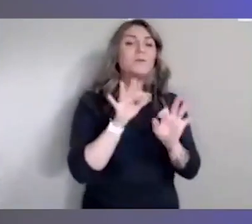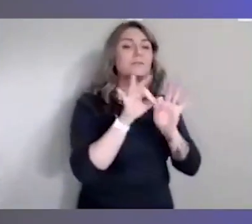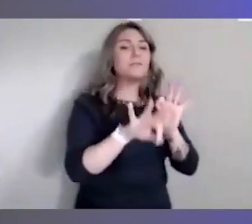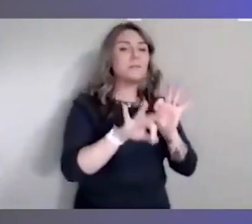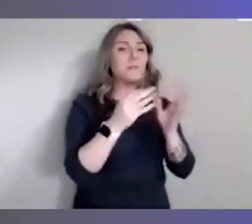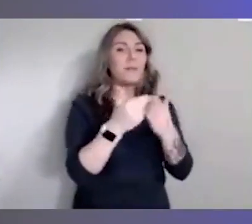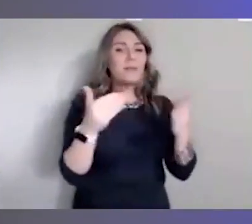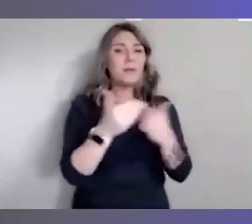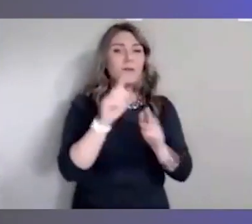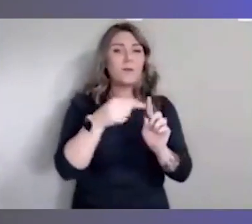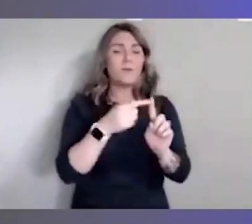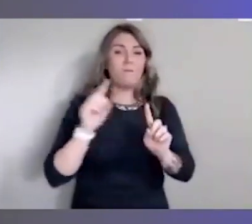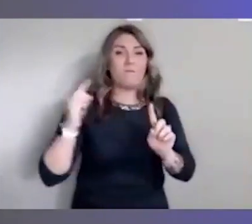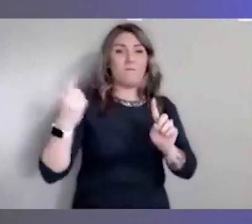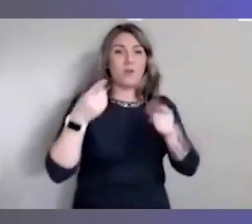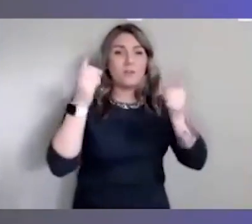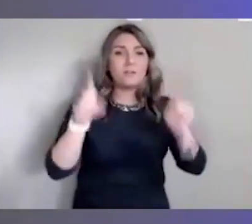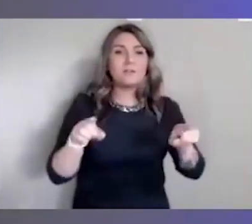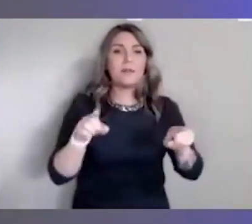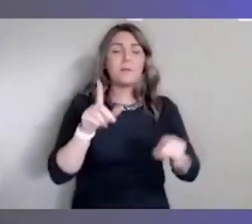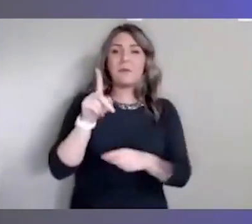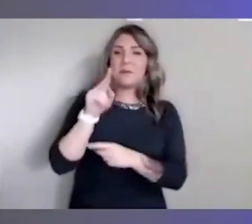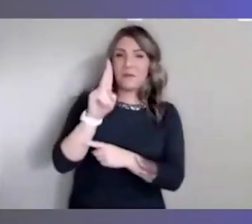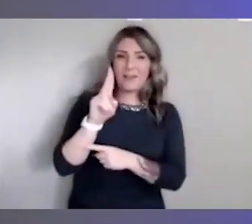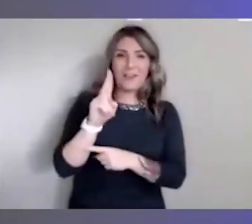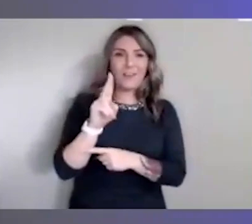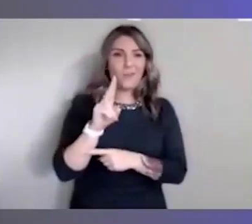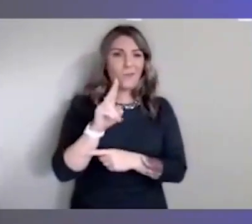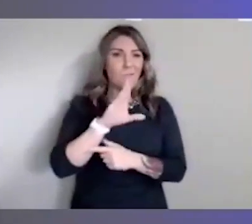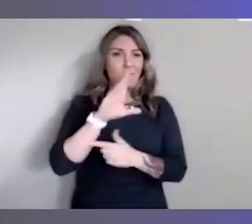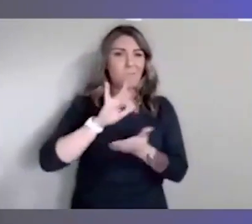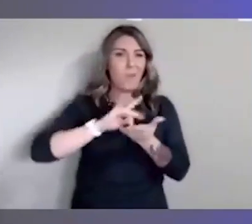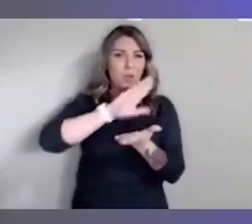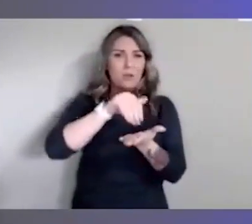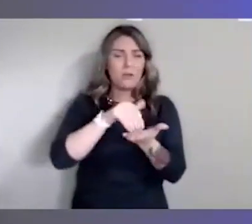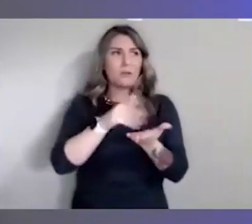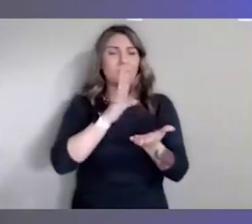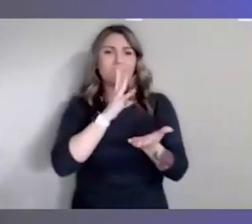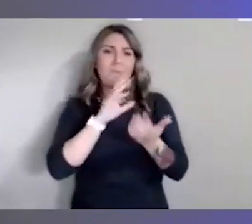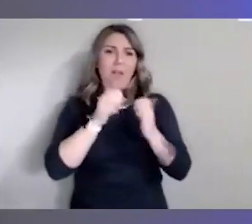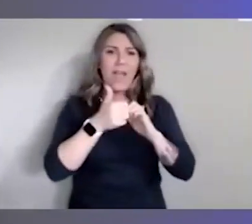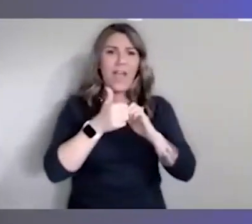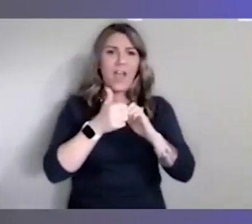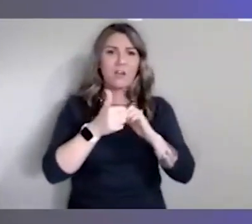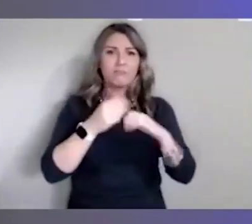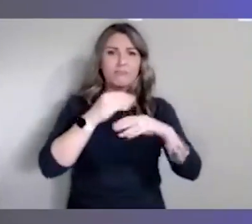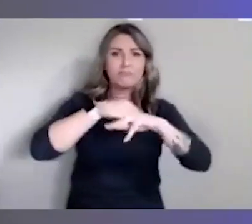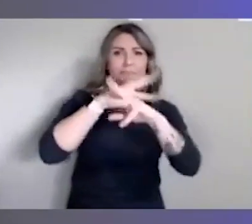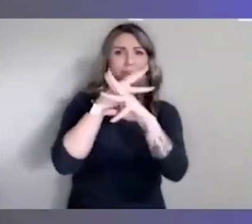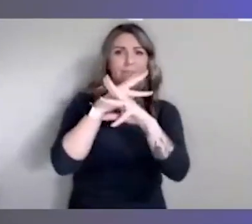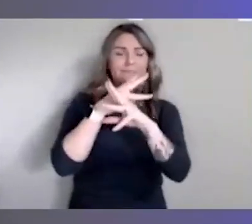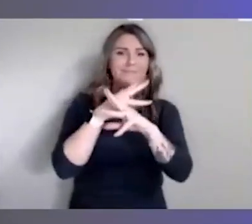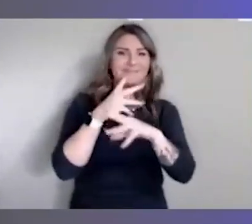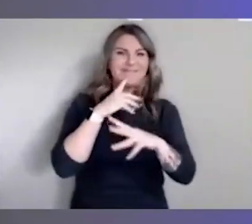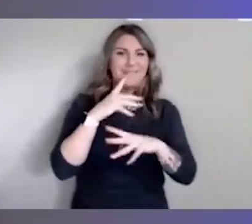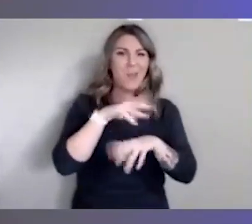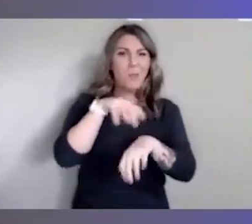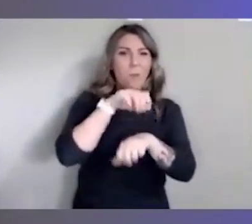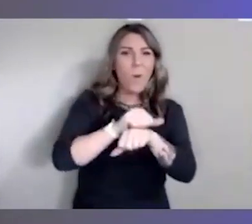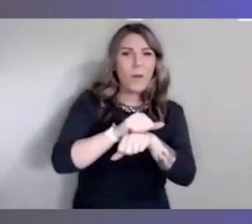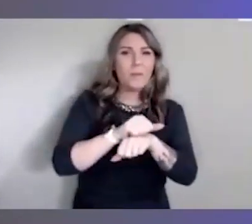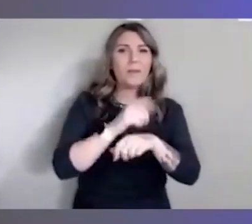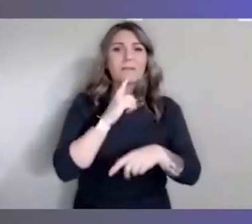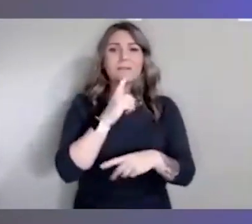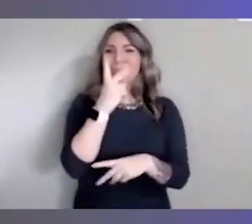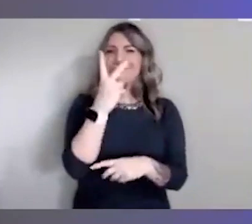happened, even KU, the Med Center was talking about how the remote medicine came into play, that it was supposed to be a 2-year